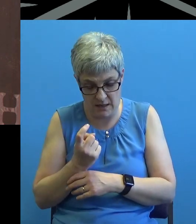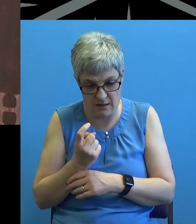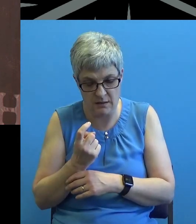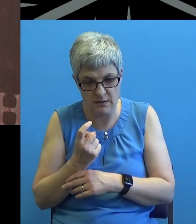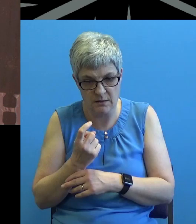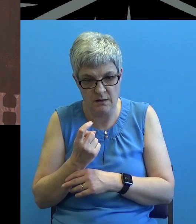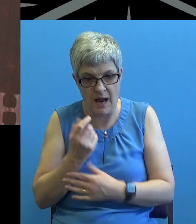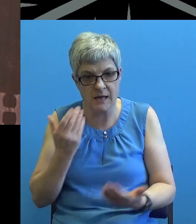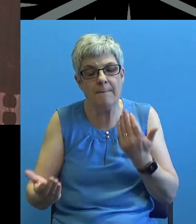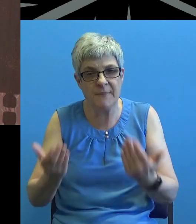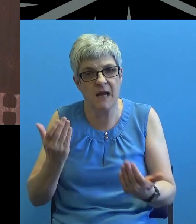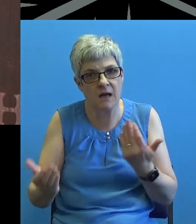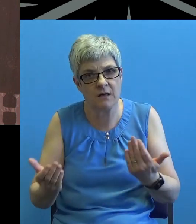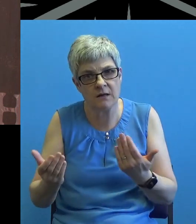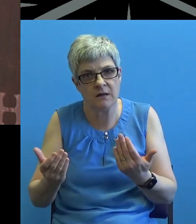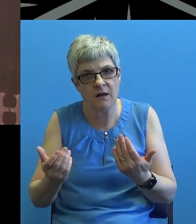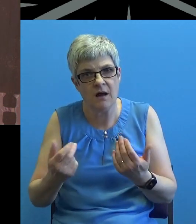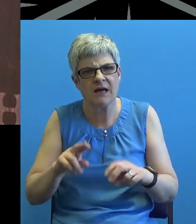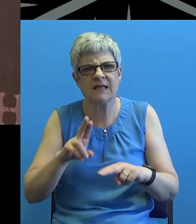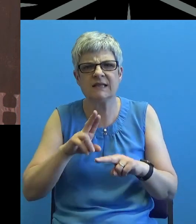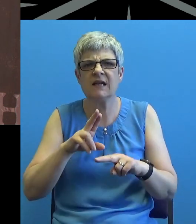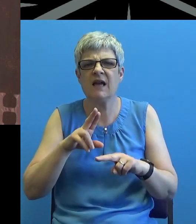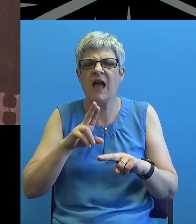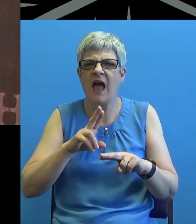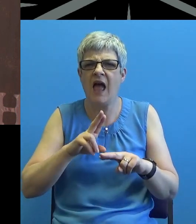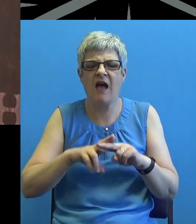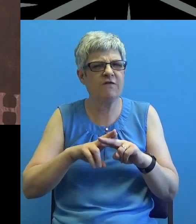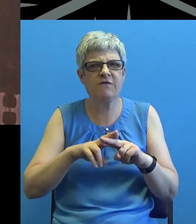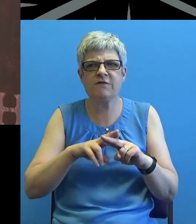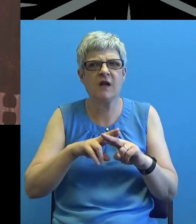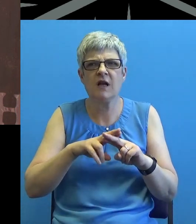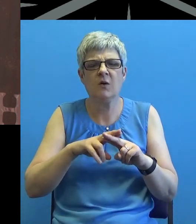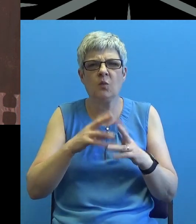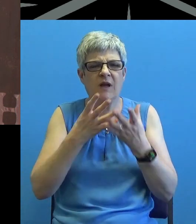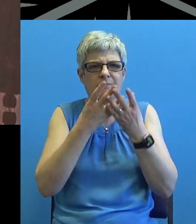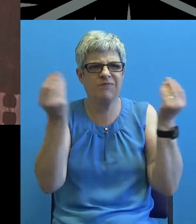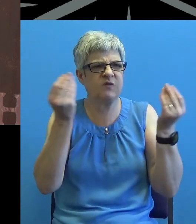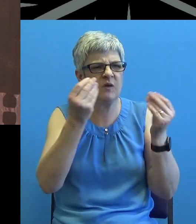For if we don't look at this story in all its fullness,